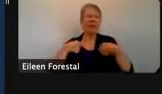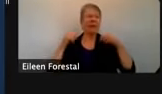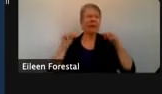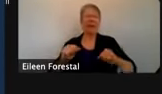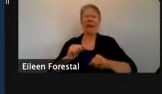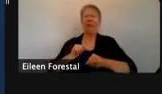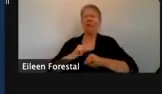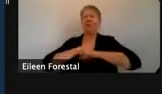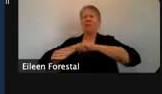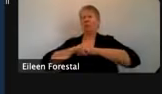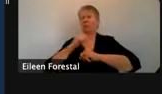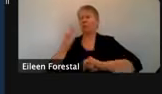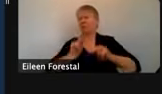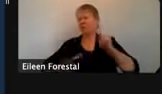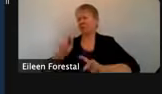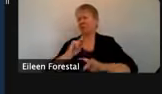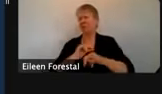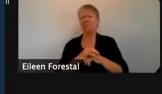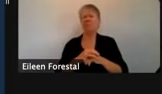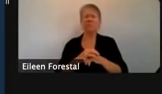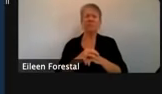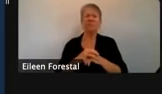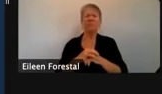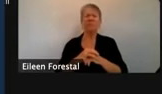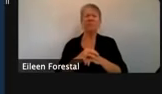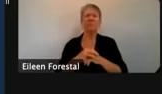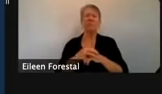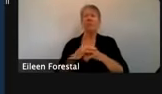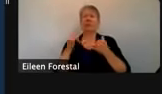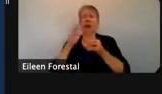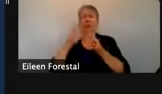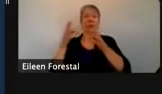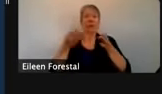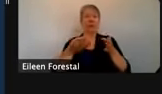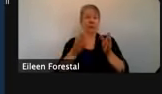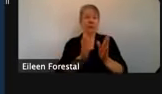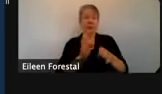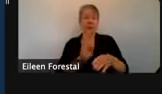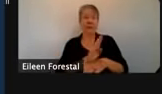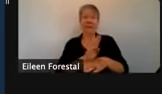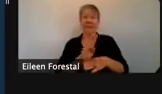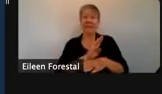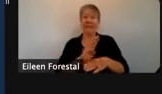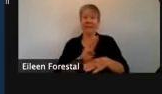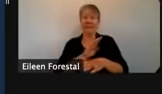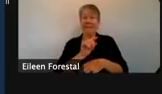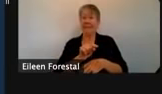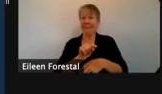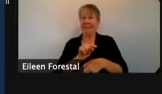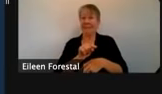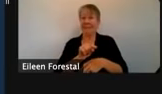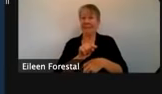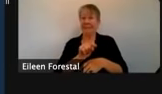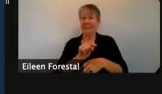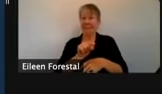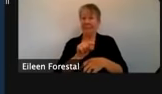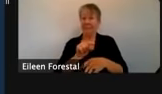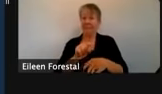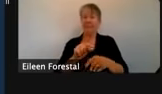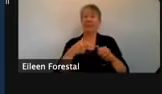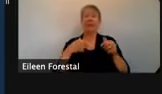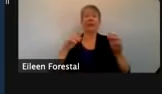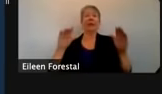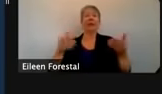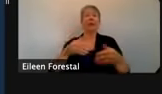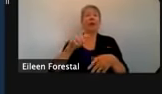small businesses working alongside the New Jersey Economic Development Authority, today I'd like to introduce Lucas